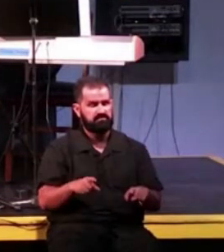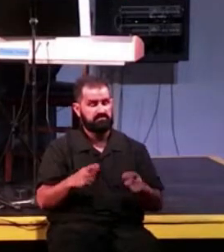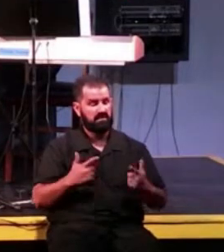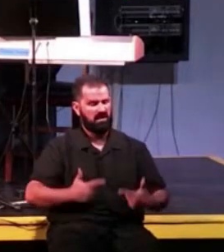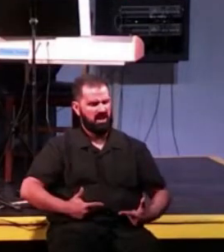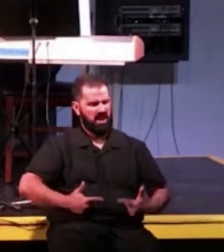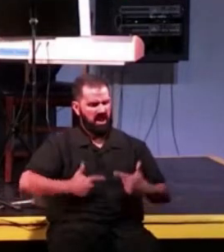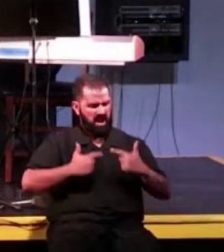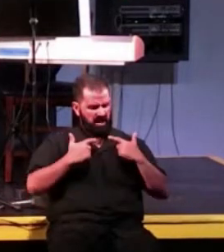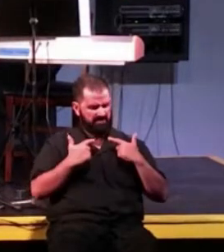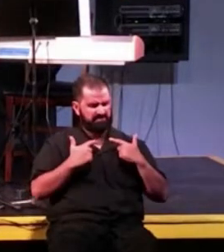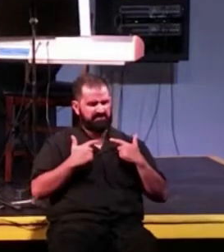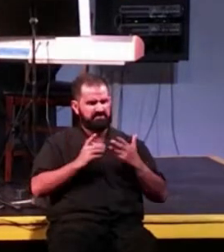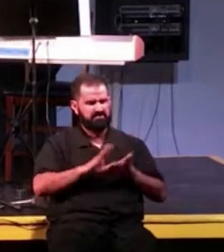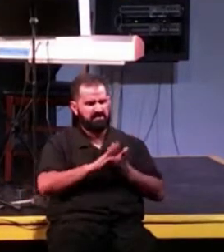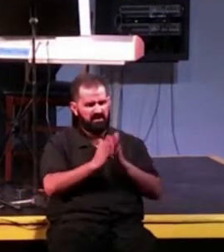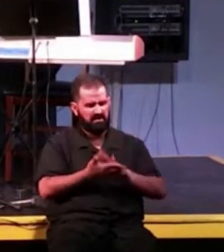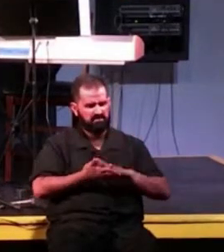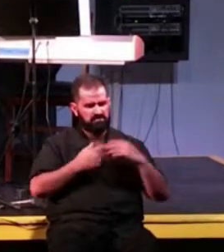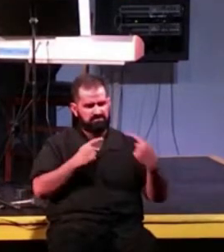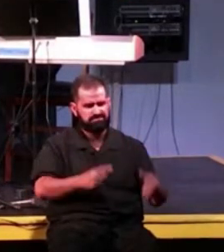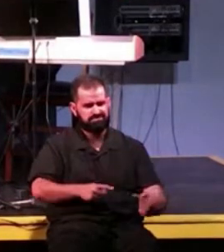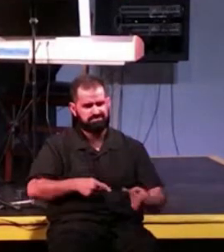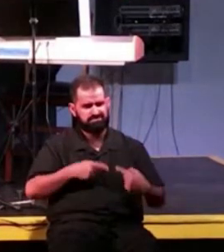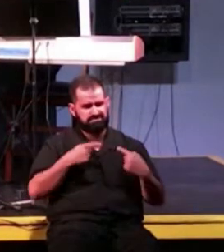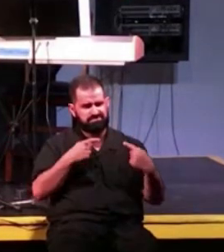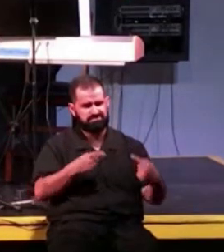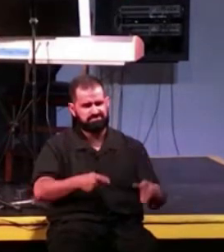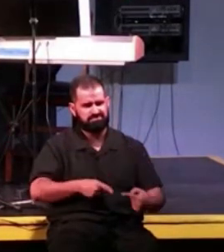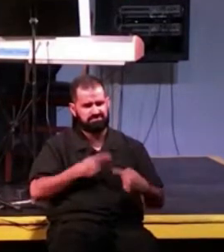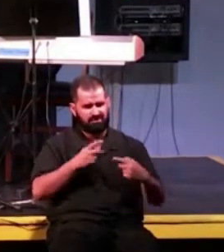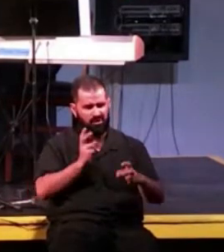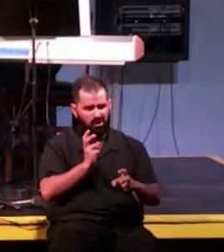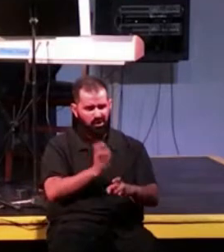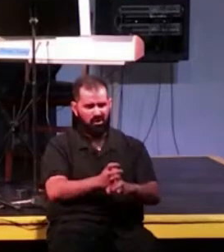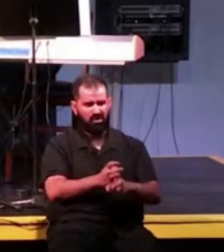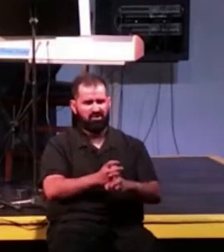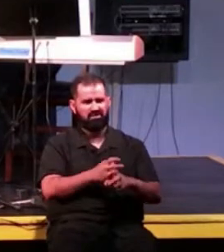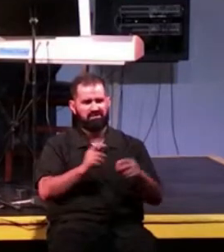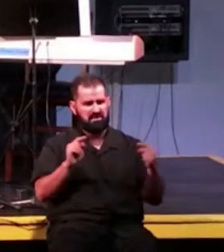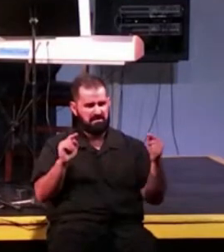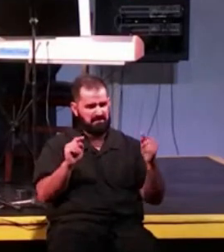life can get so difficult, so painful,